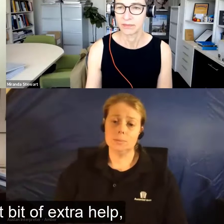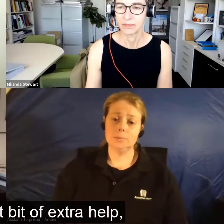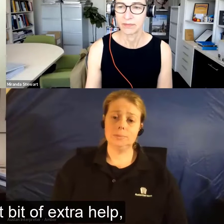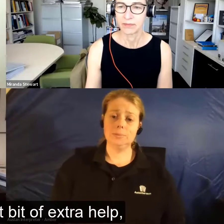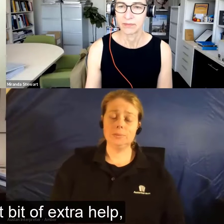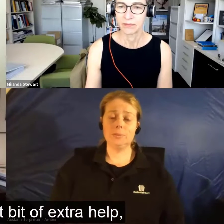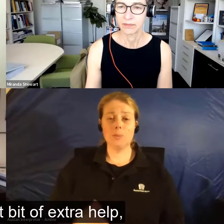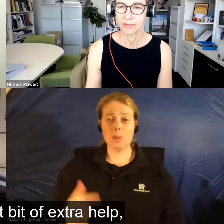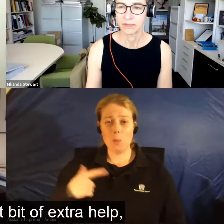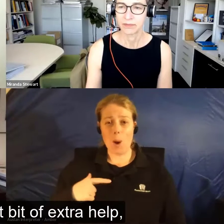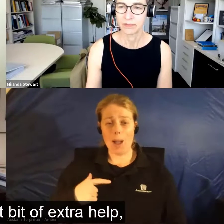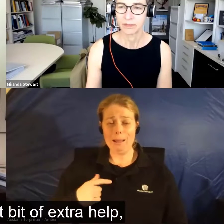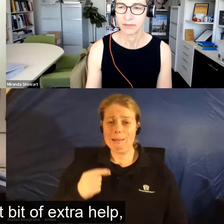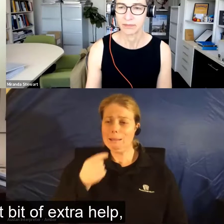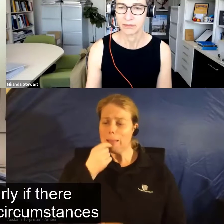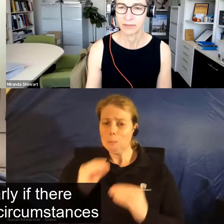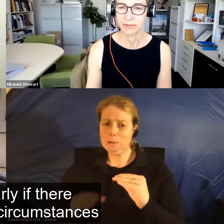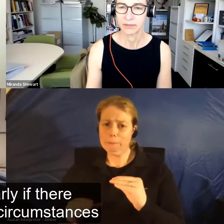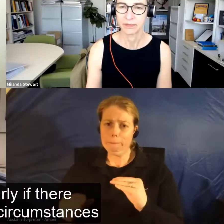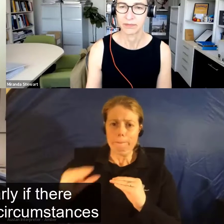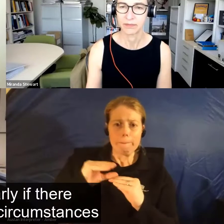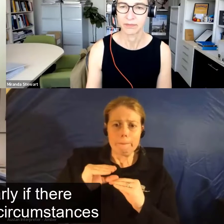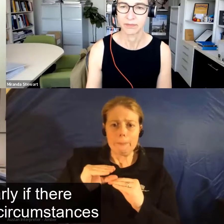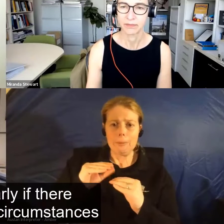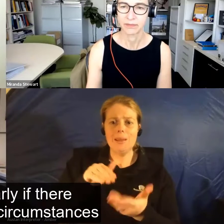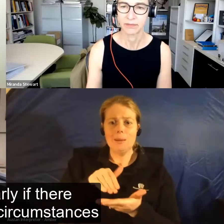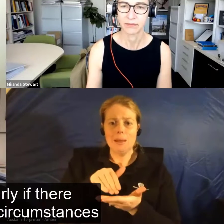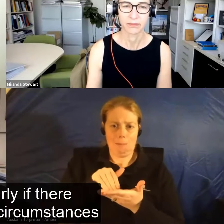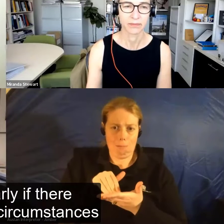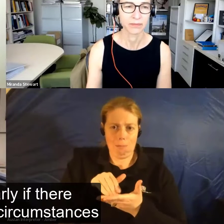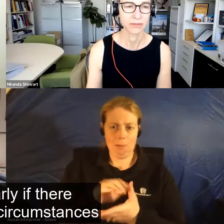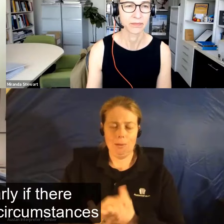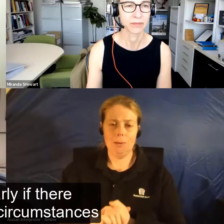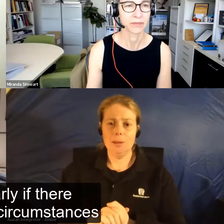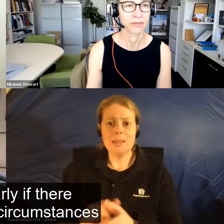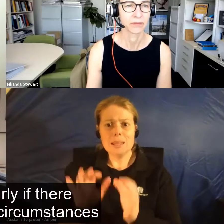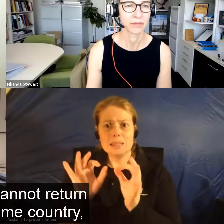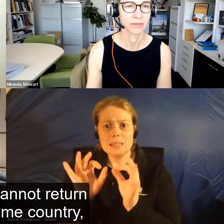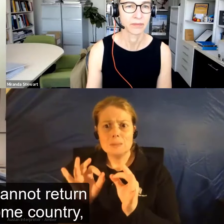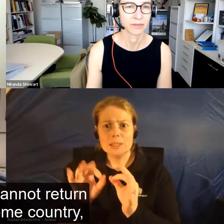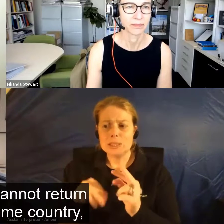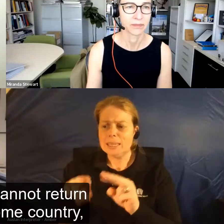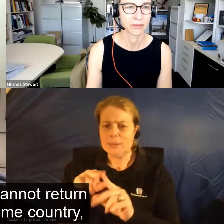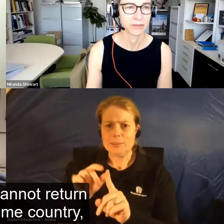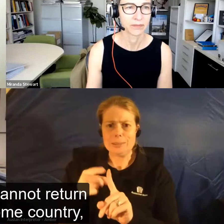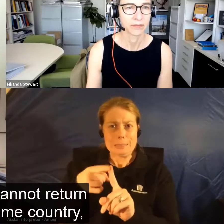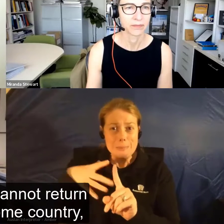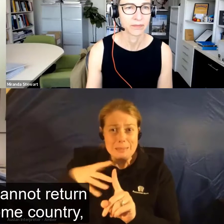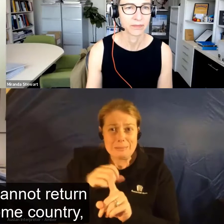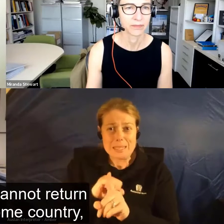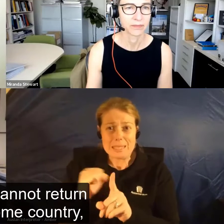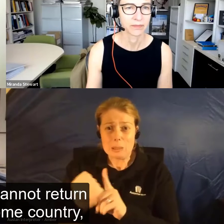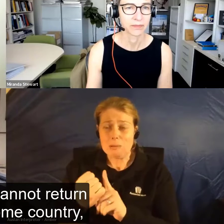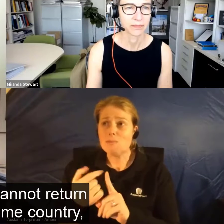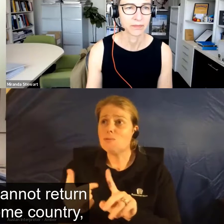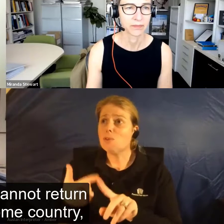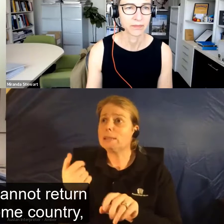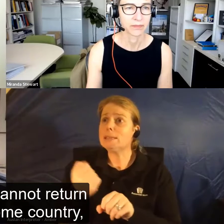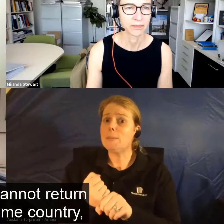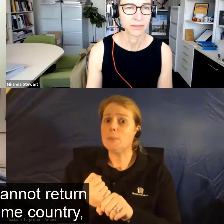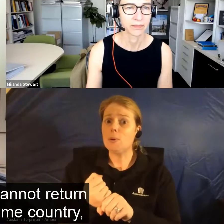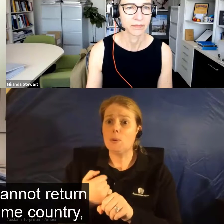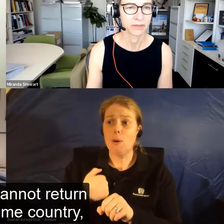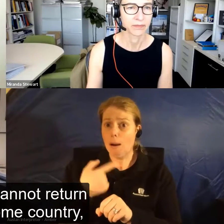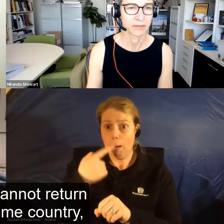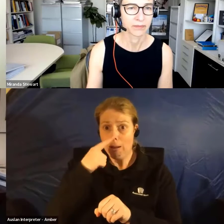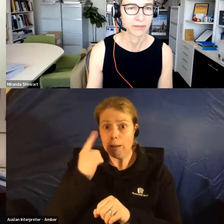just to have that bit of extra help, particularly if there are special circumstances that they cannot return to their